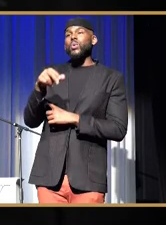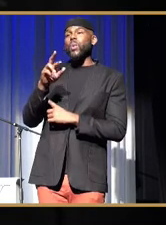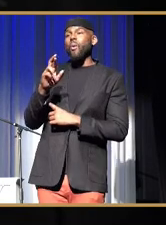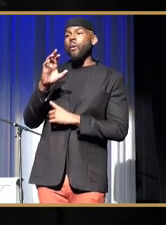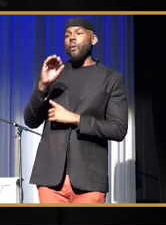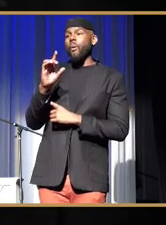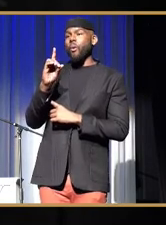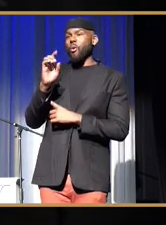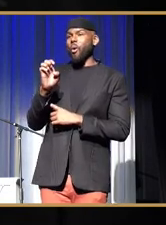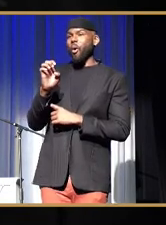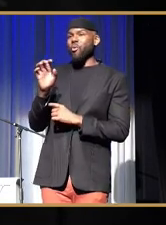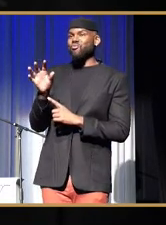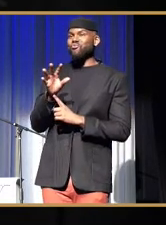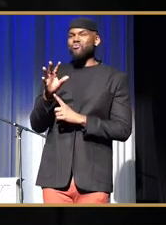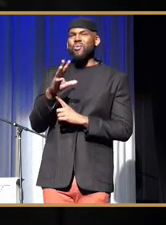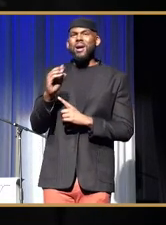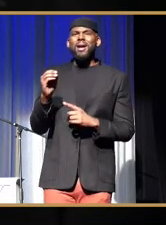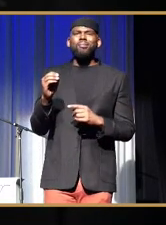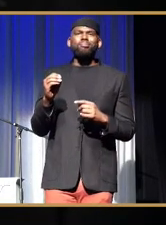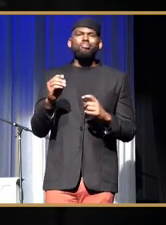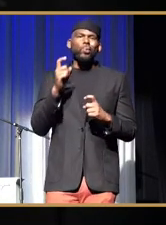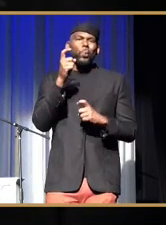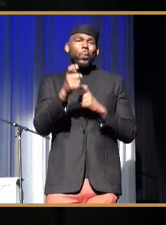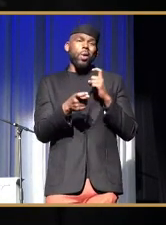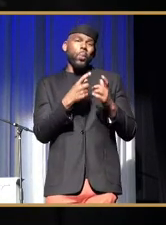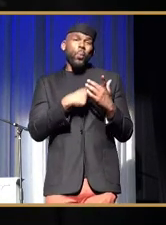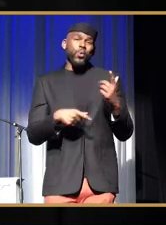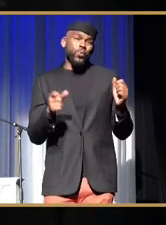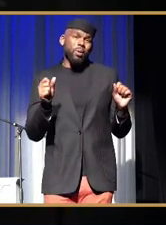code and give what you can